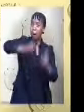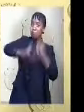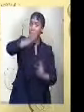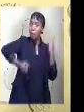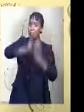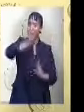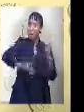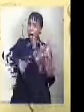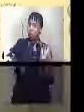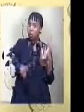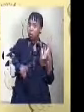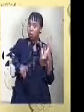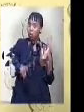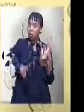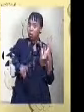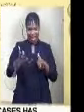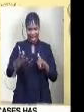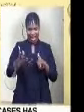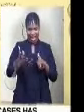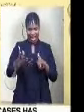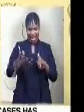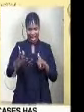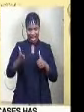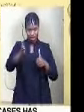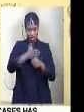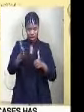at the beginning of a monumental struggle.